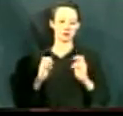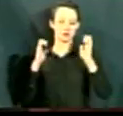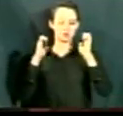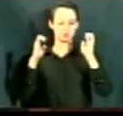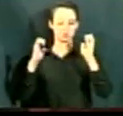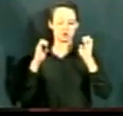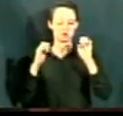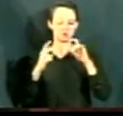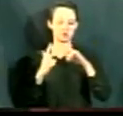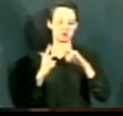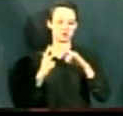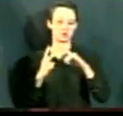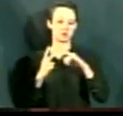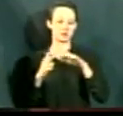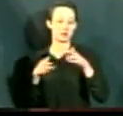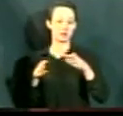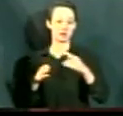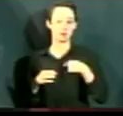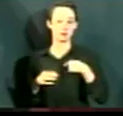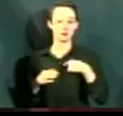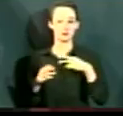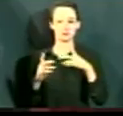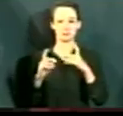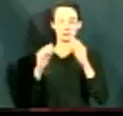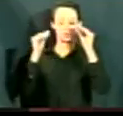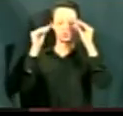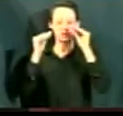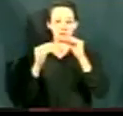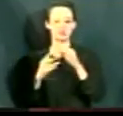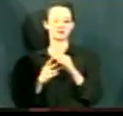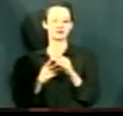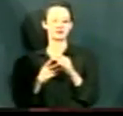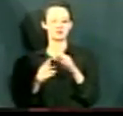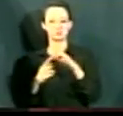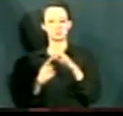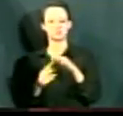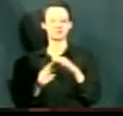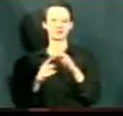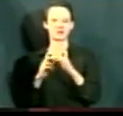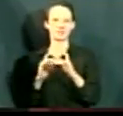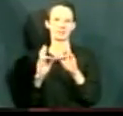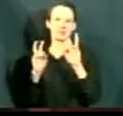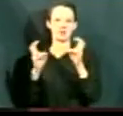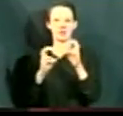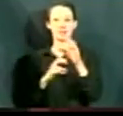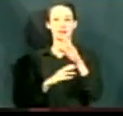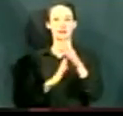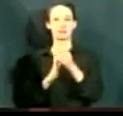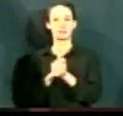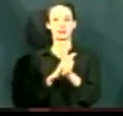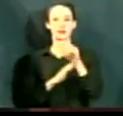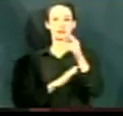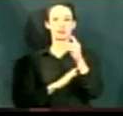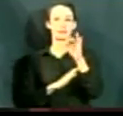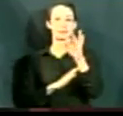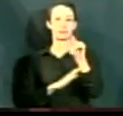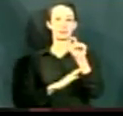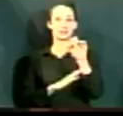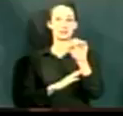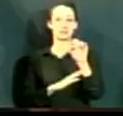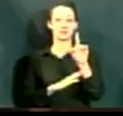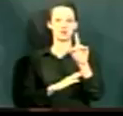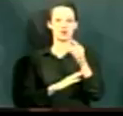teach the 3rd, 4th, and 5th grade gifted and talented classes so that it would continue to be robust despite budget